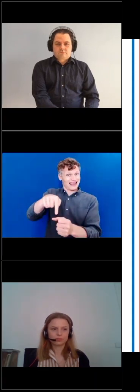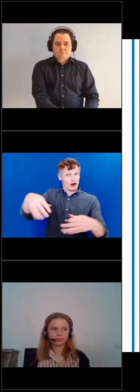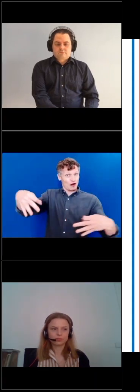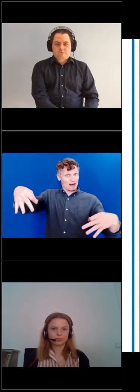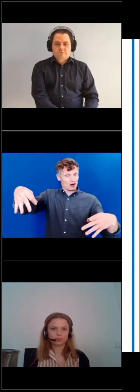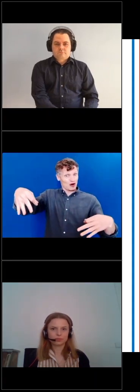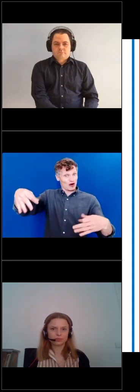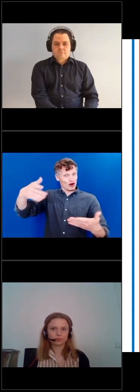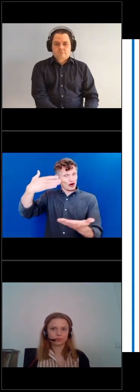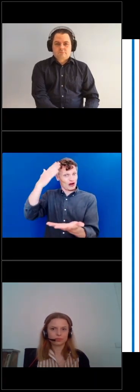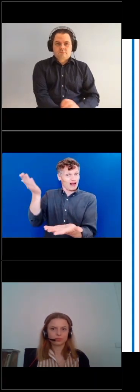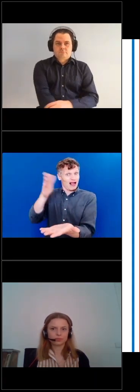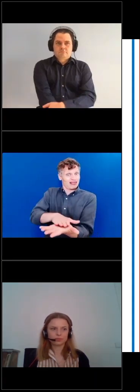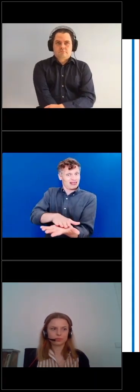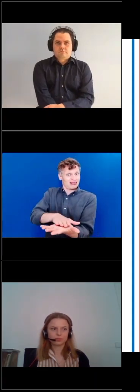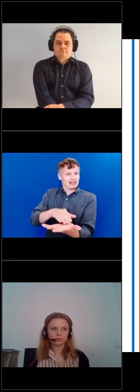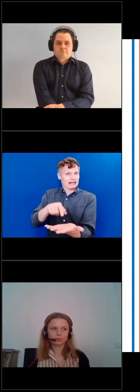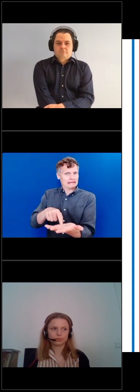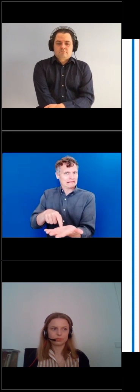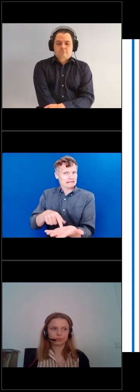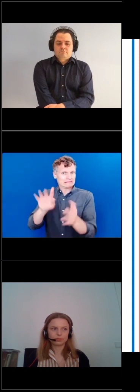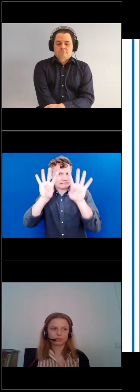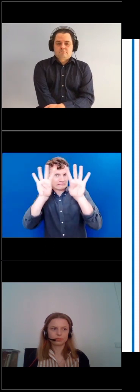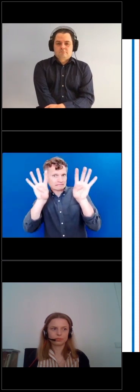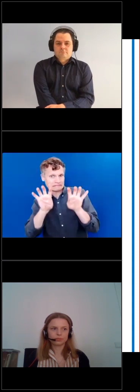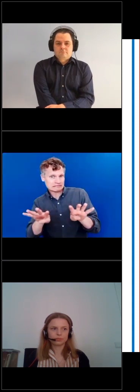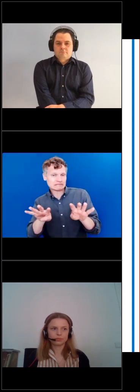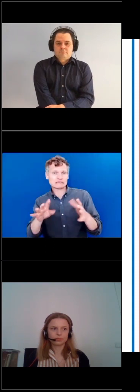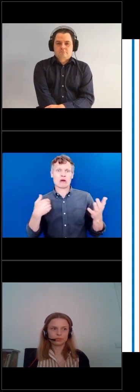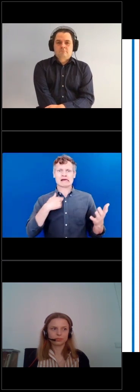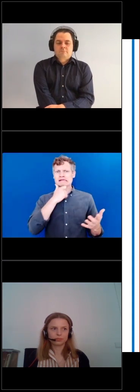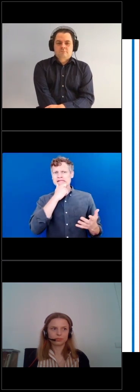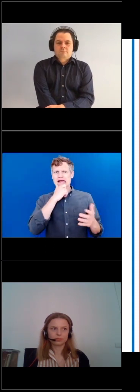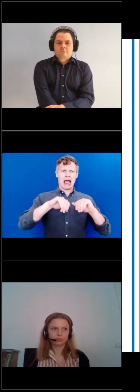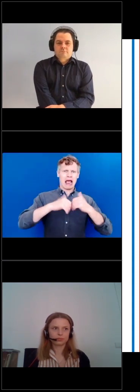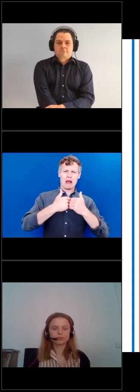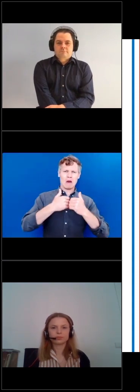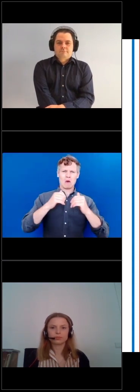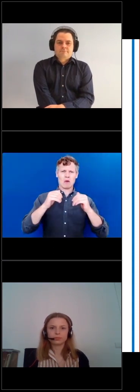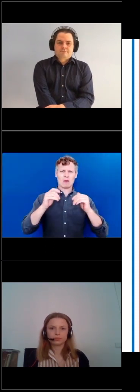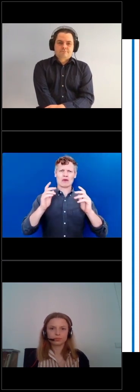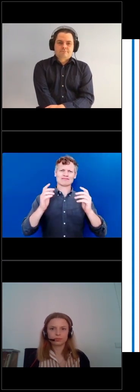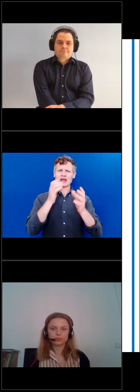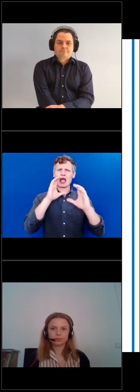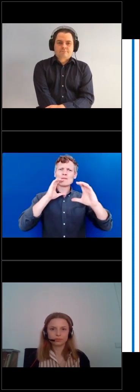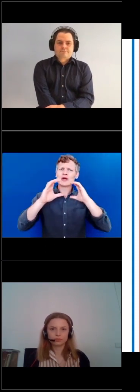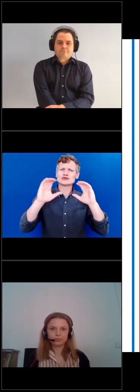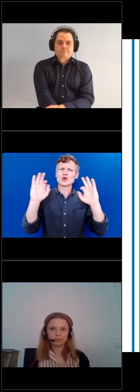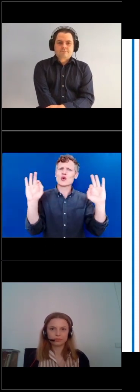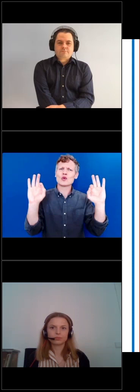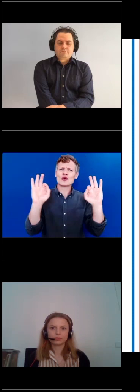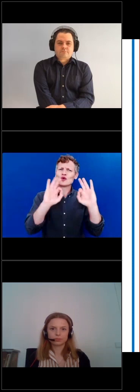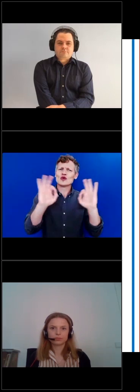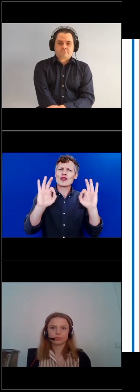and then we came up with this idea. But again, this is really in the very beginning of